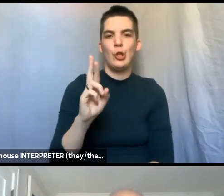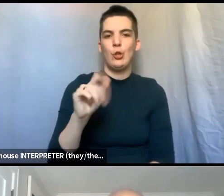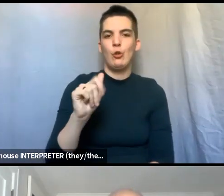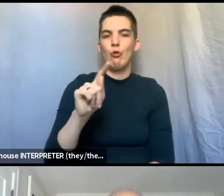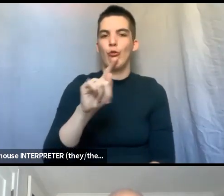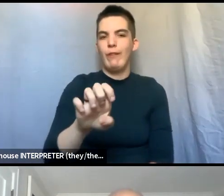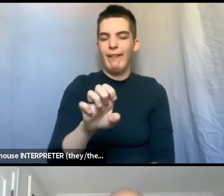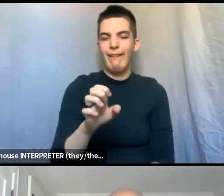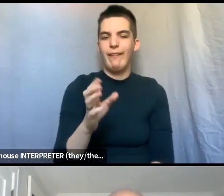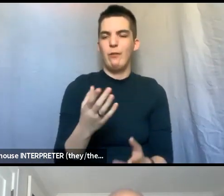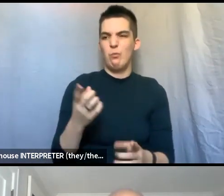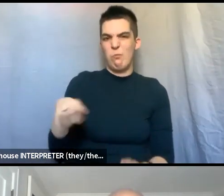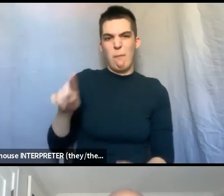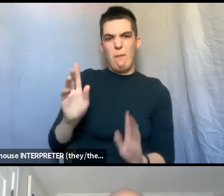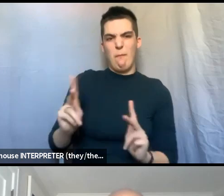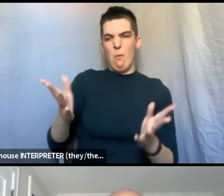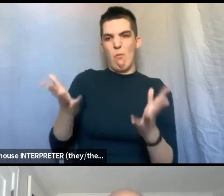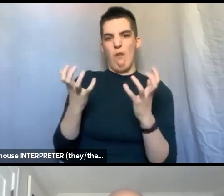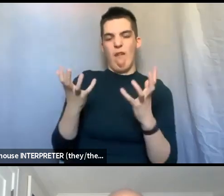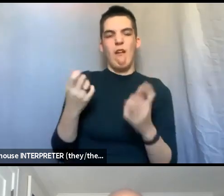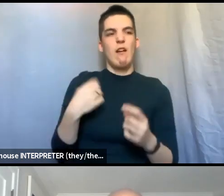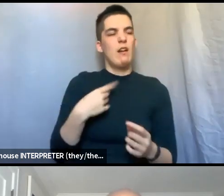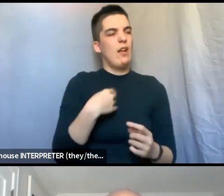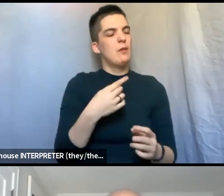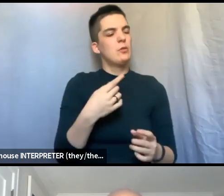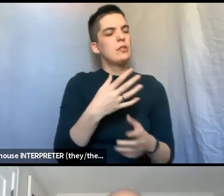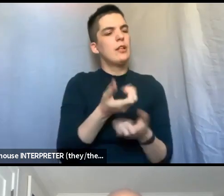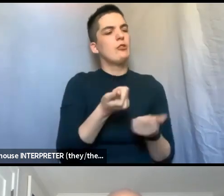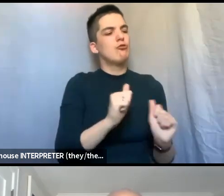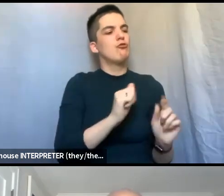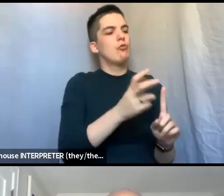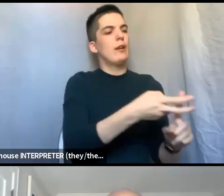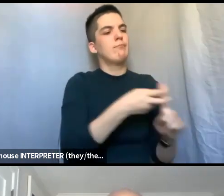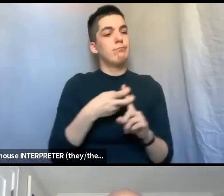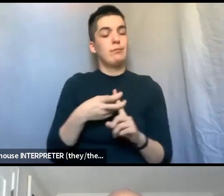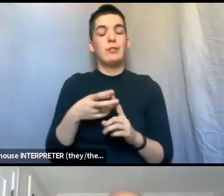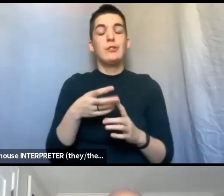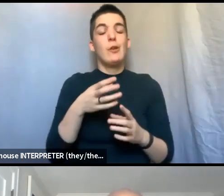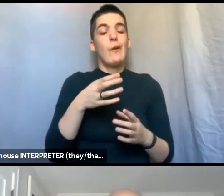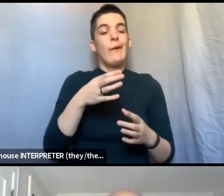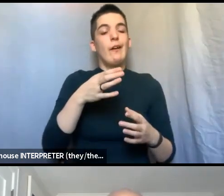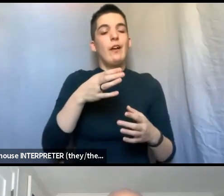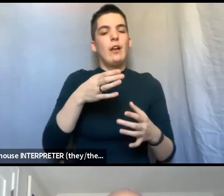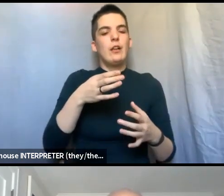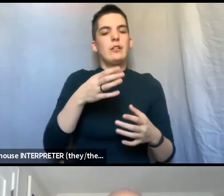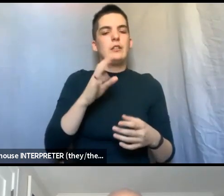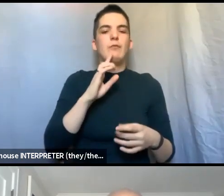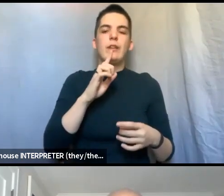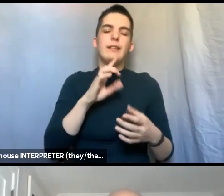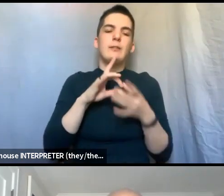to what people are talking about and try and make something. So just to cut to the end of this question, we were going to be